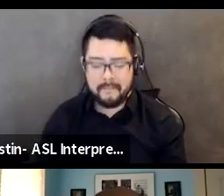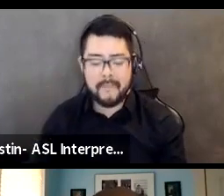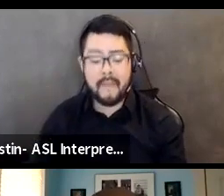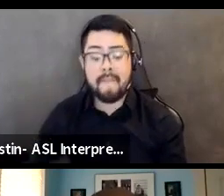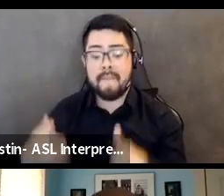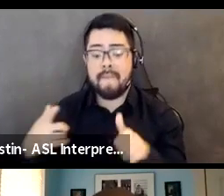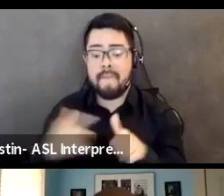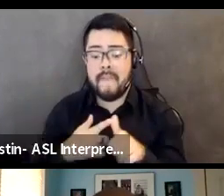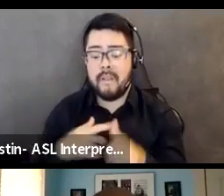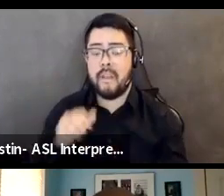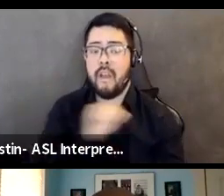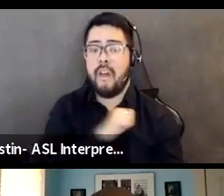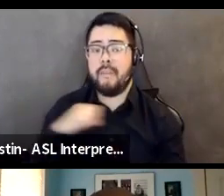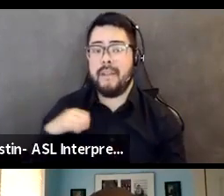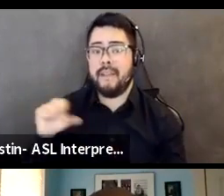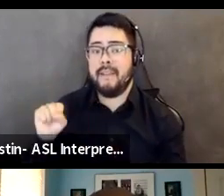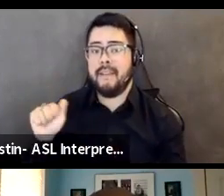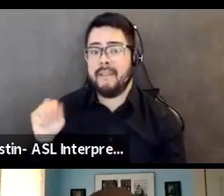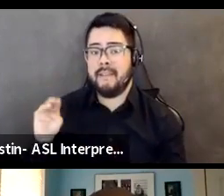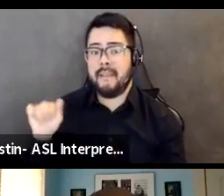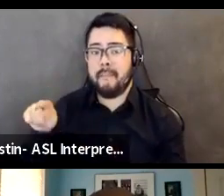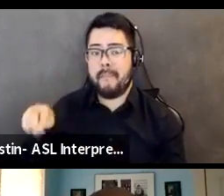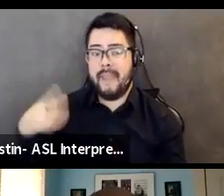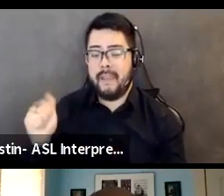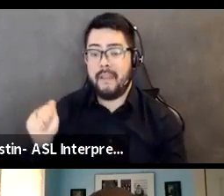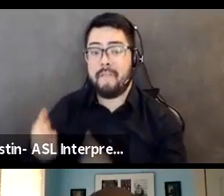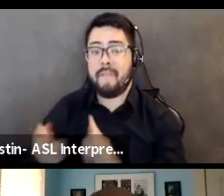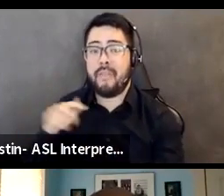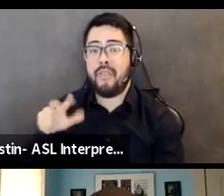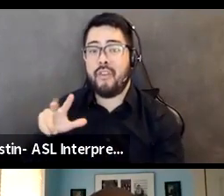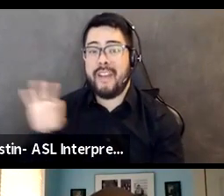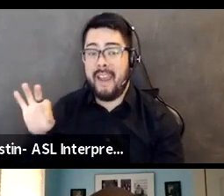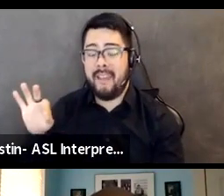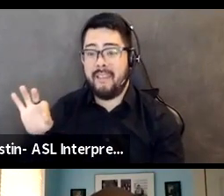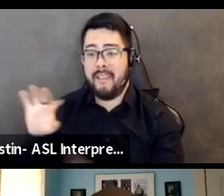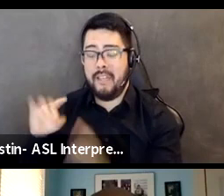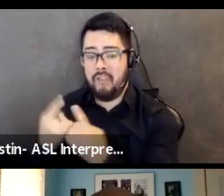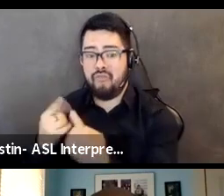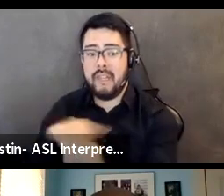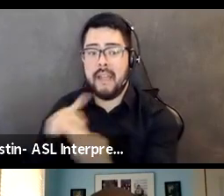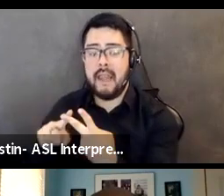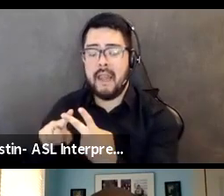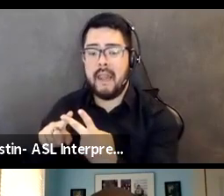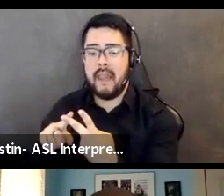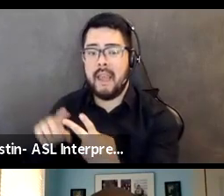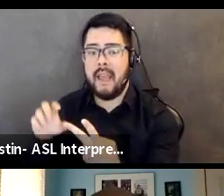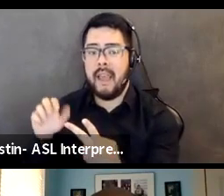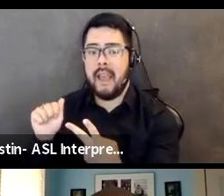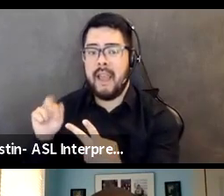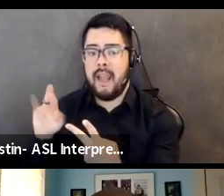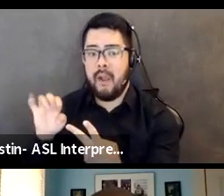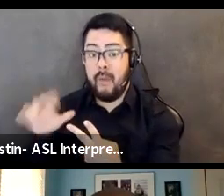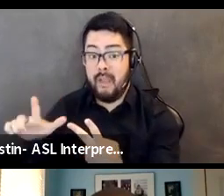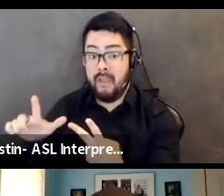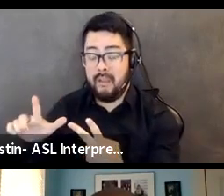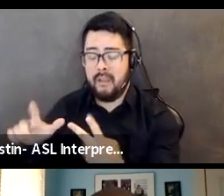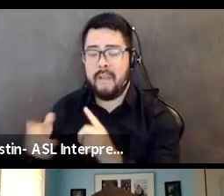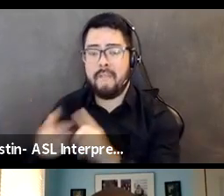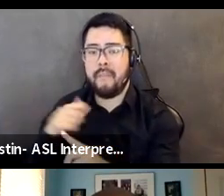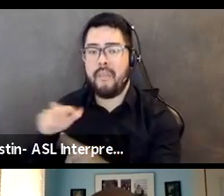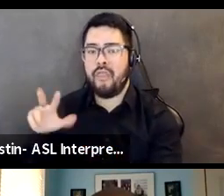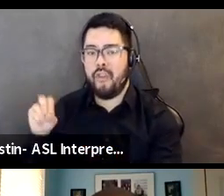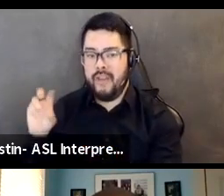alderman samantha nugent please from the 39th ward followed by ariel raboyos from the